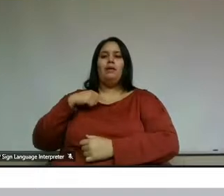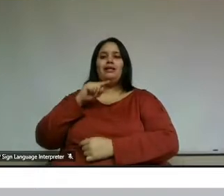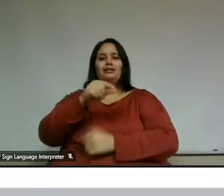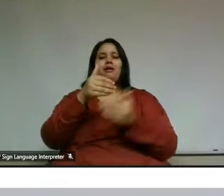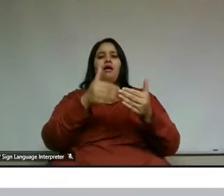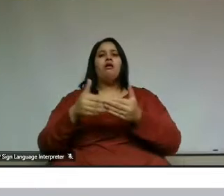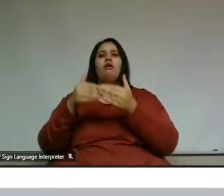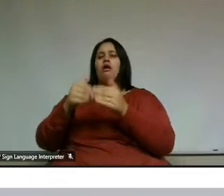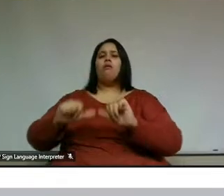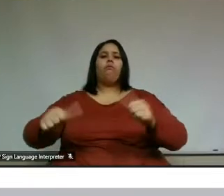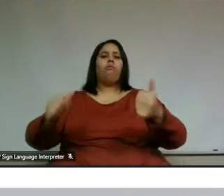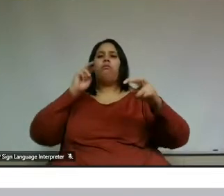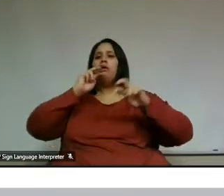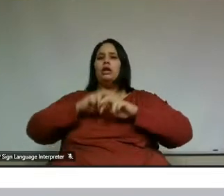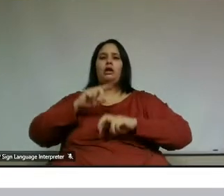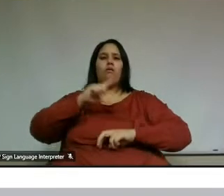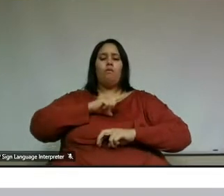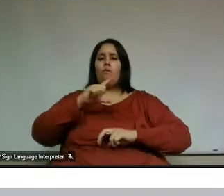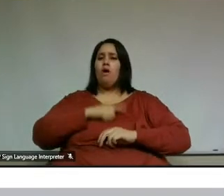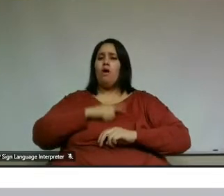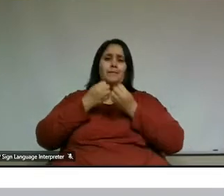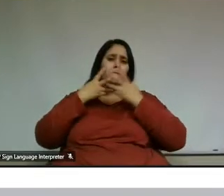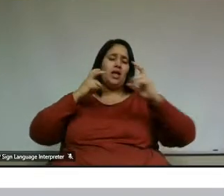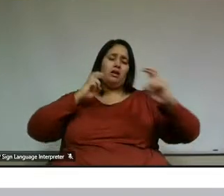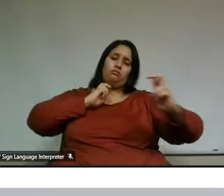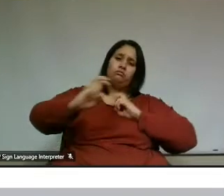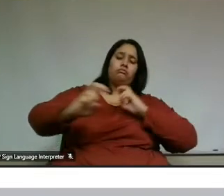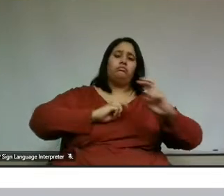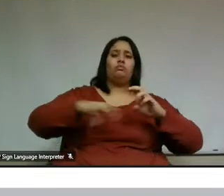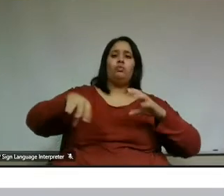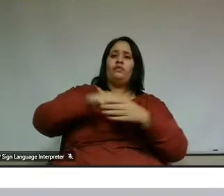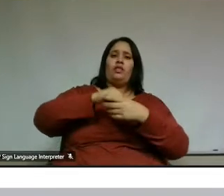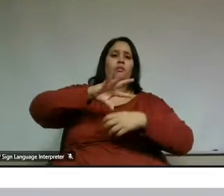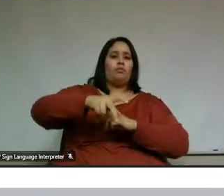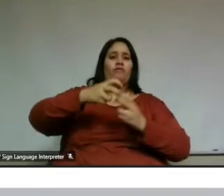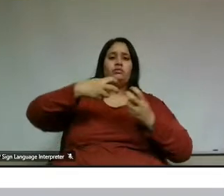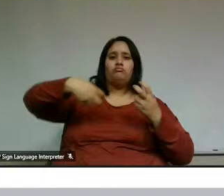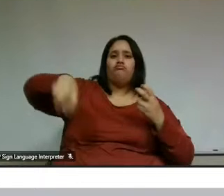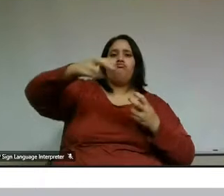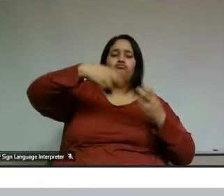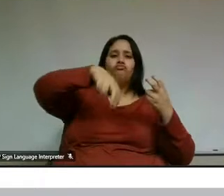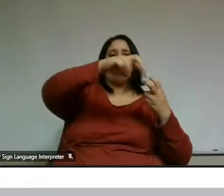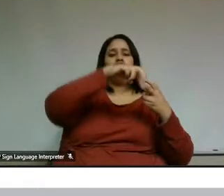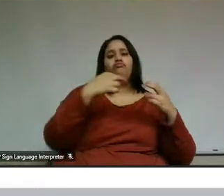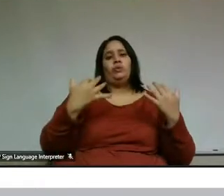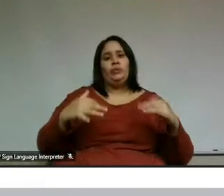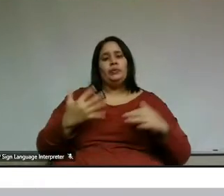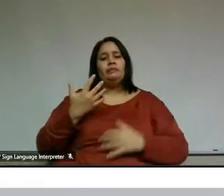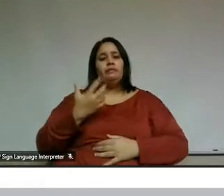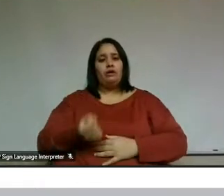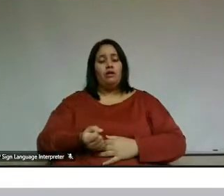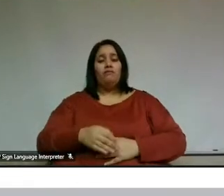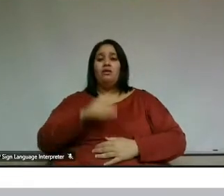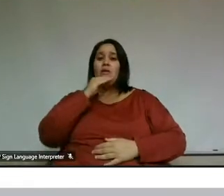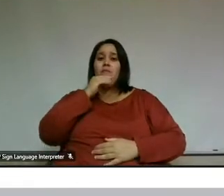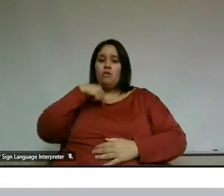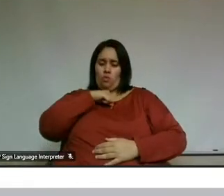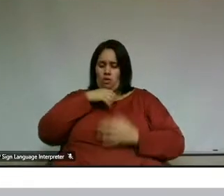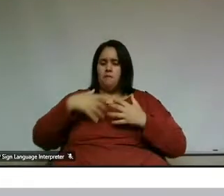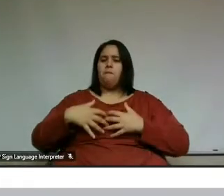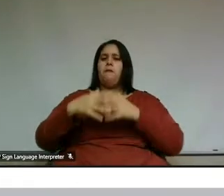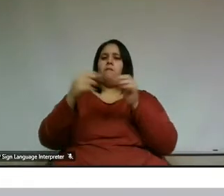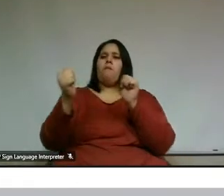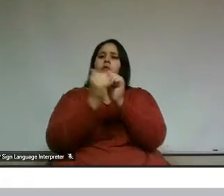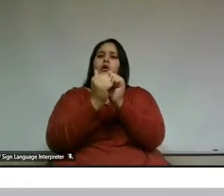carry provincial traffic on a continuous sort of basis through the system. So there's definitely a partnership between